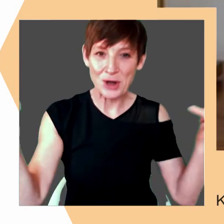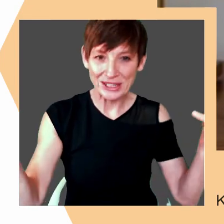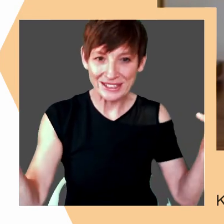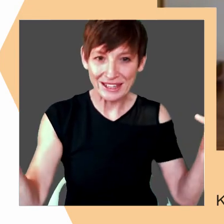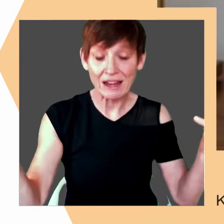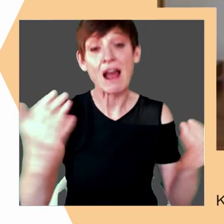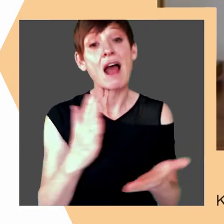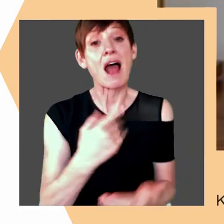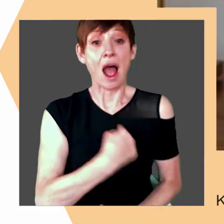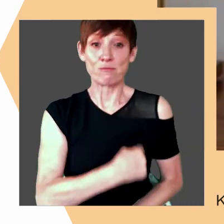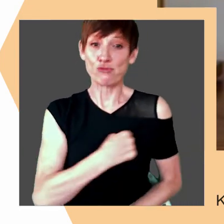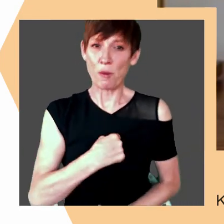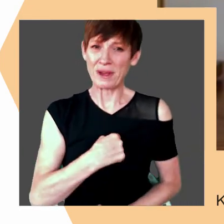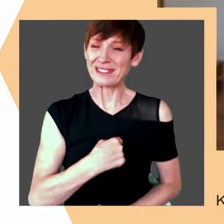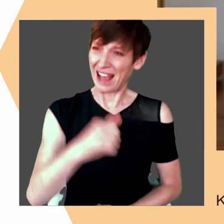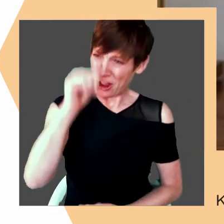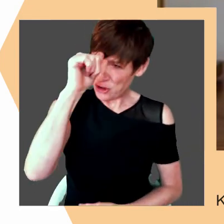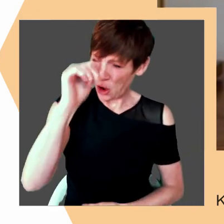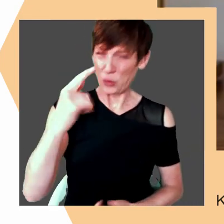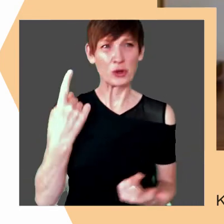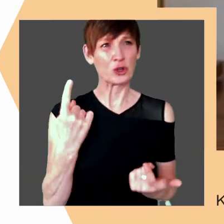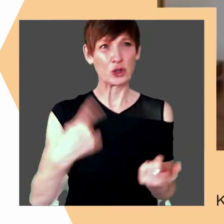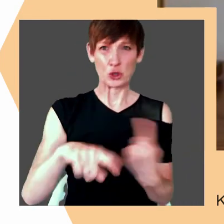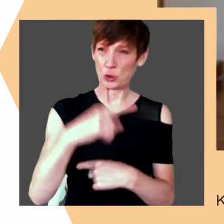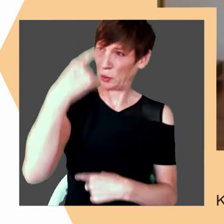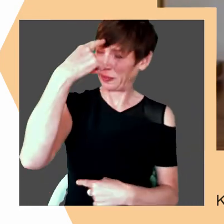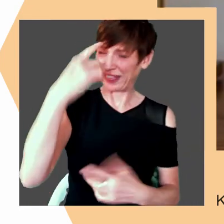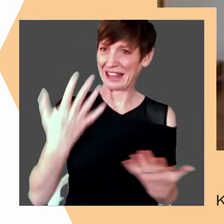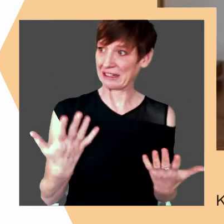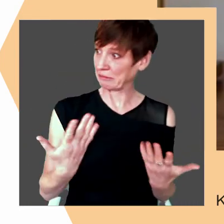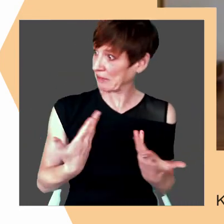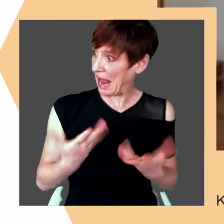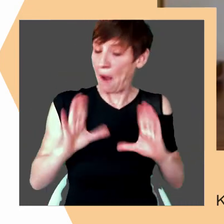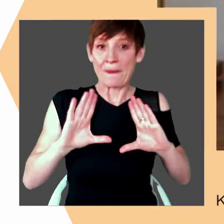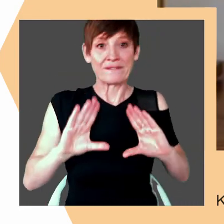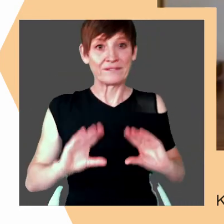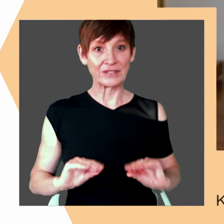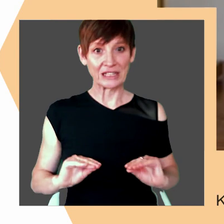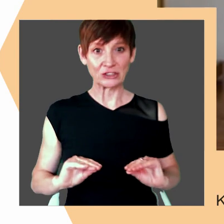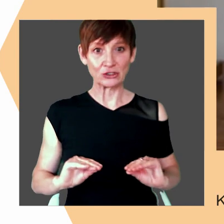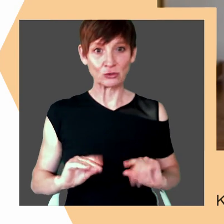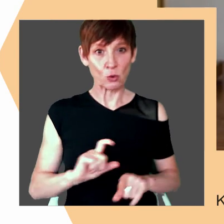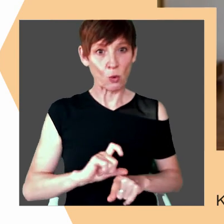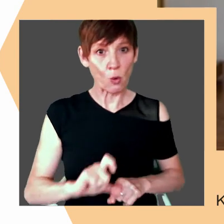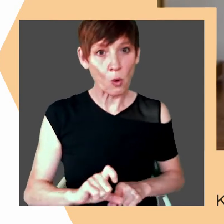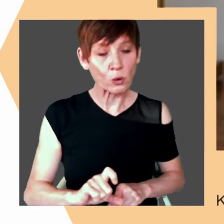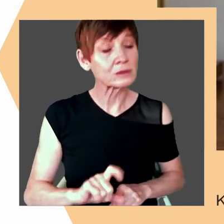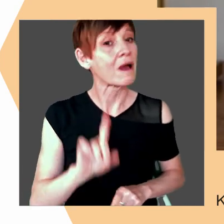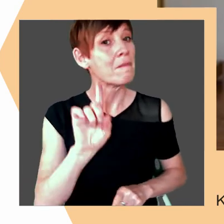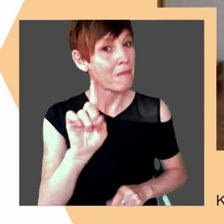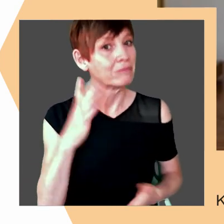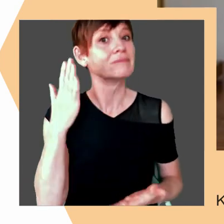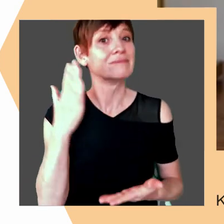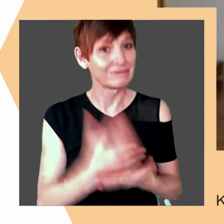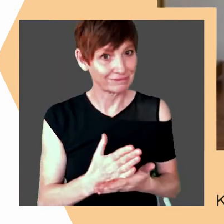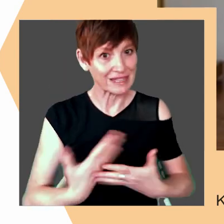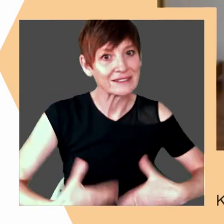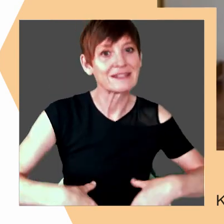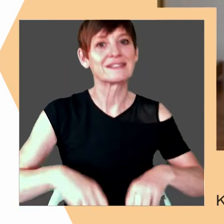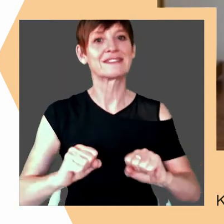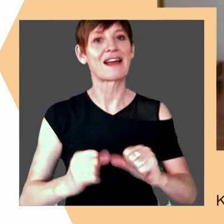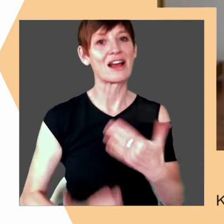can promise you that even though it feels like an ending of sorts and a strange one under the circumstances, I can promise you it's very much the